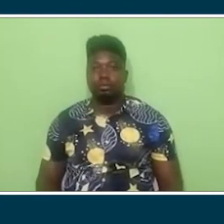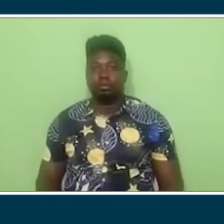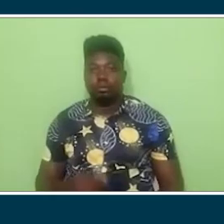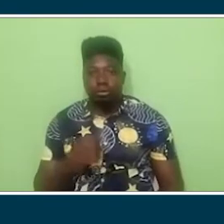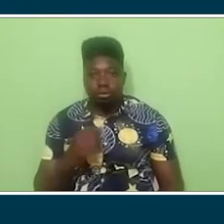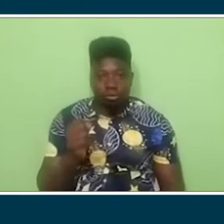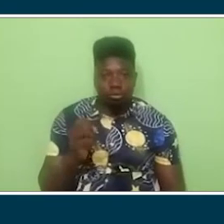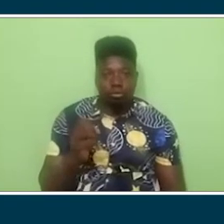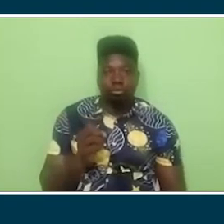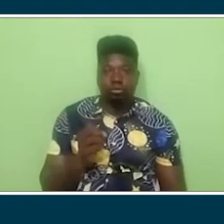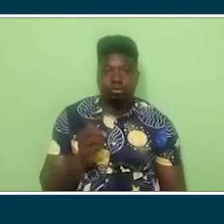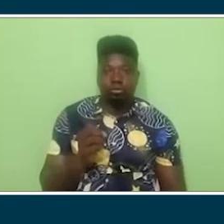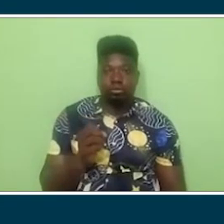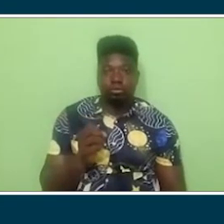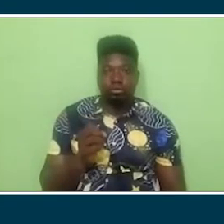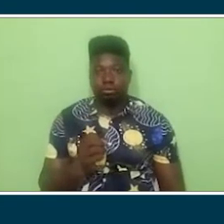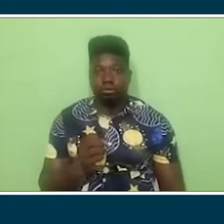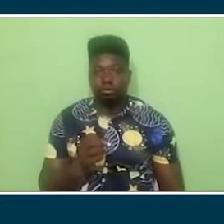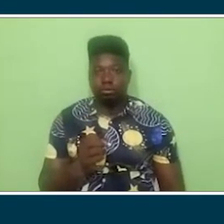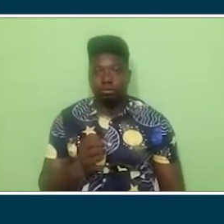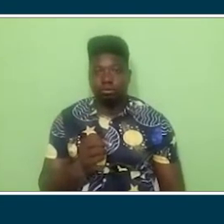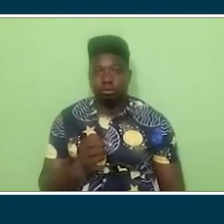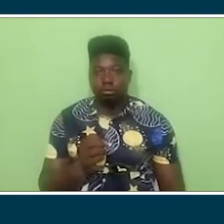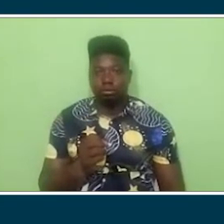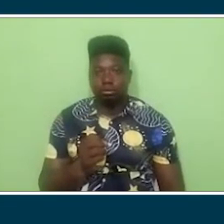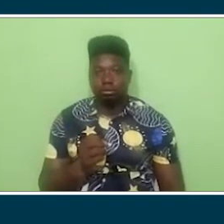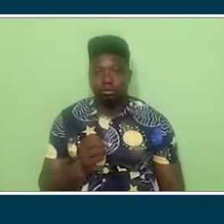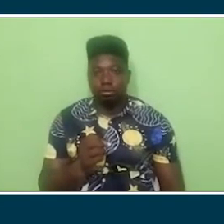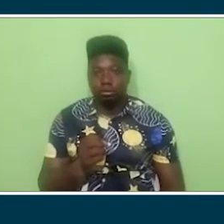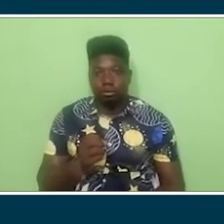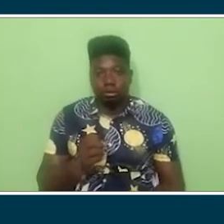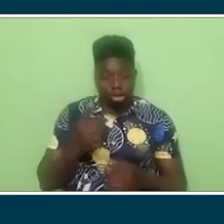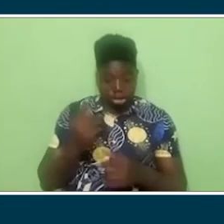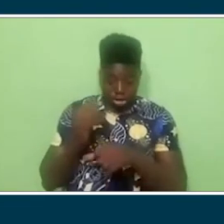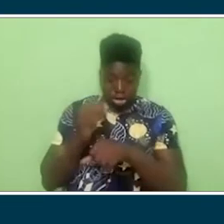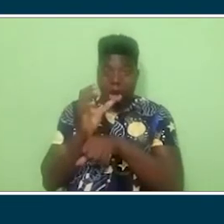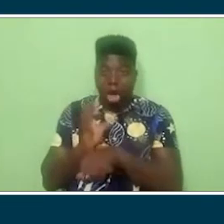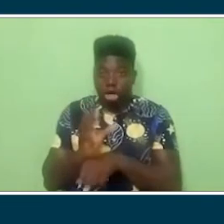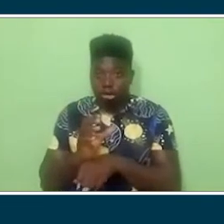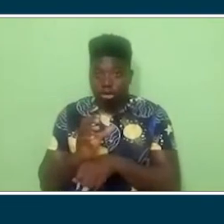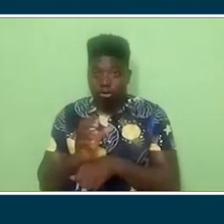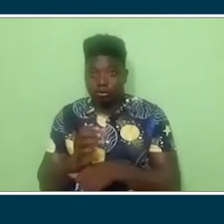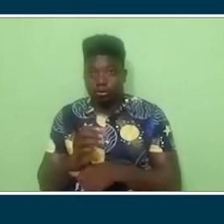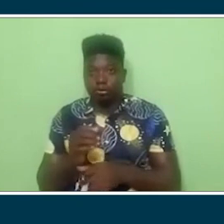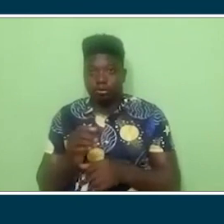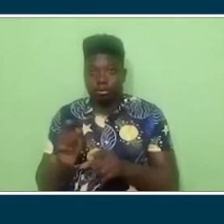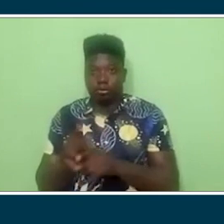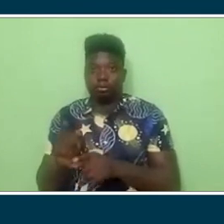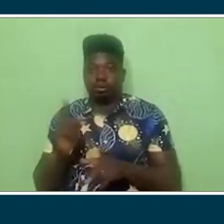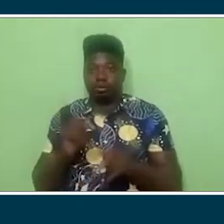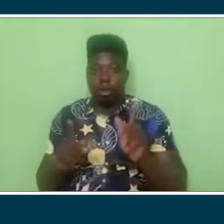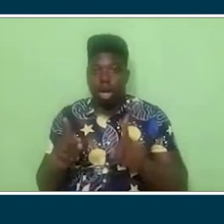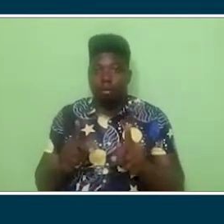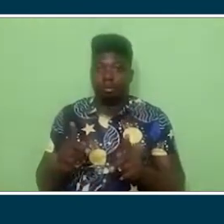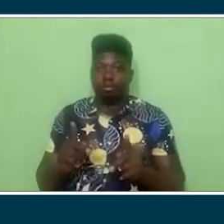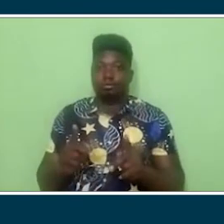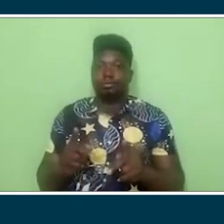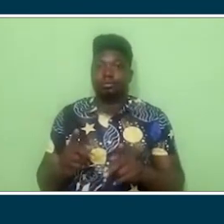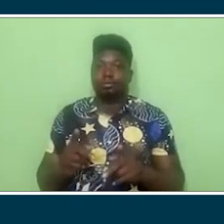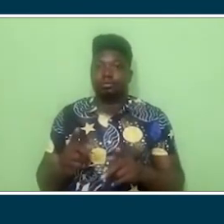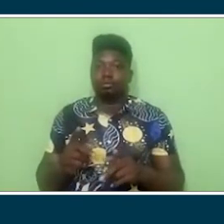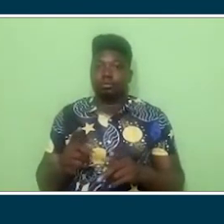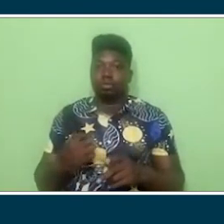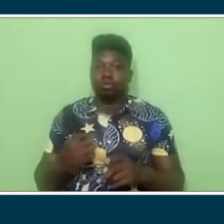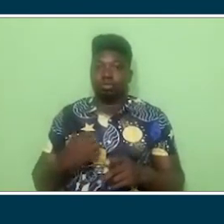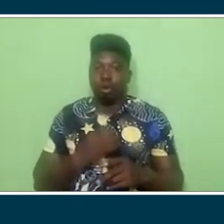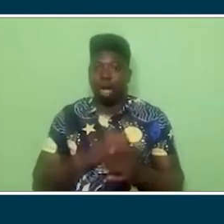from the ethics and values that our culture, when we're connected to it, our people, when we're connected to them, that we're supposed